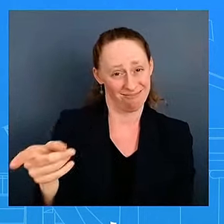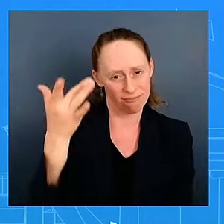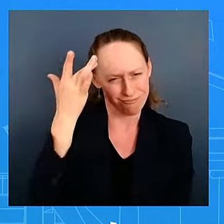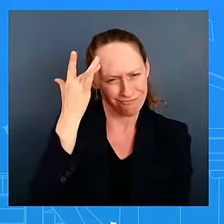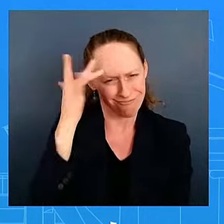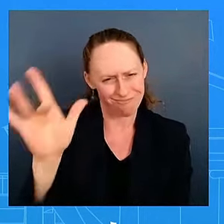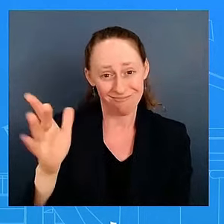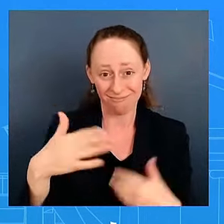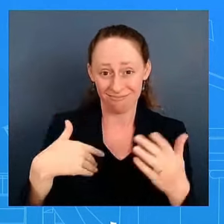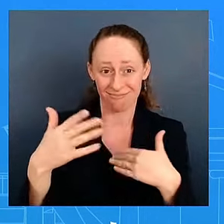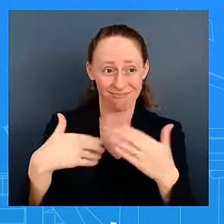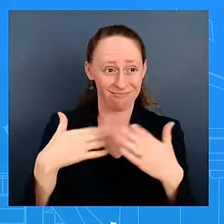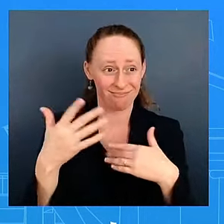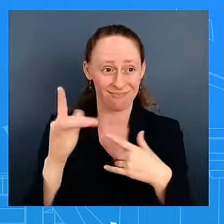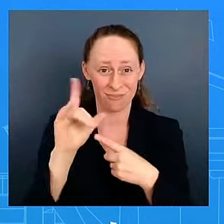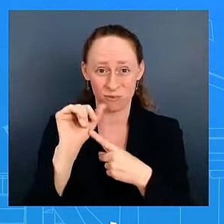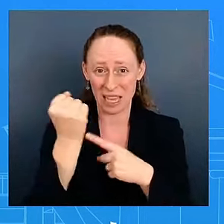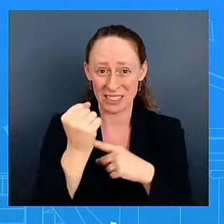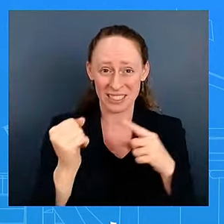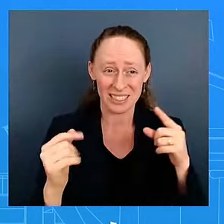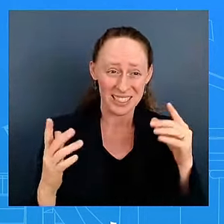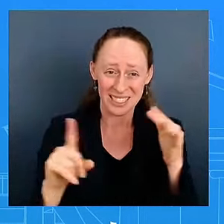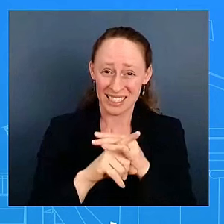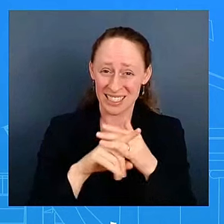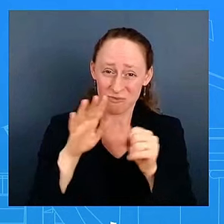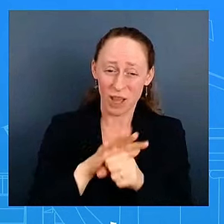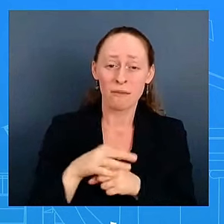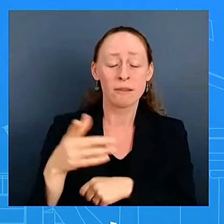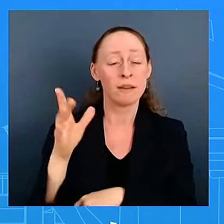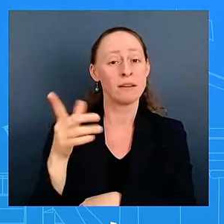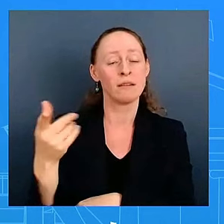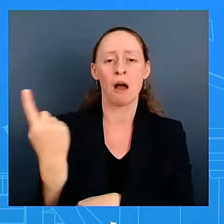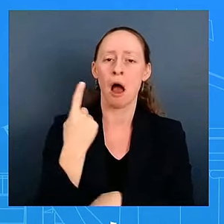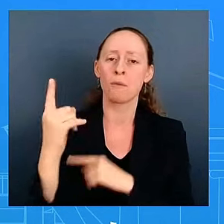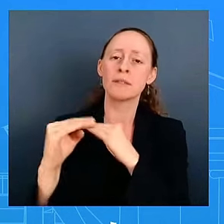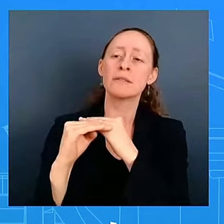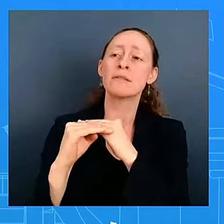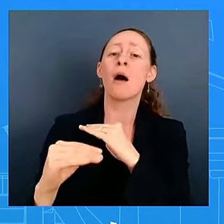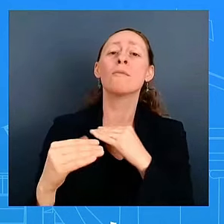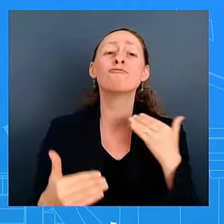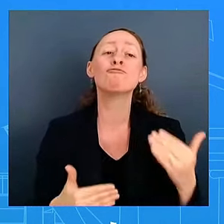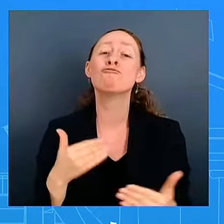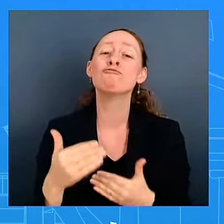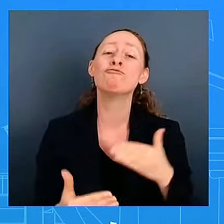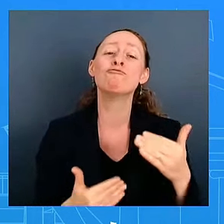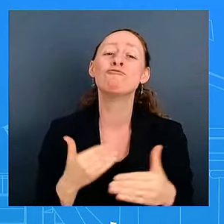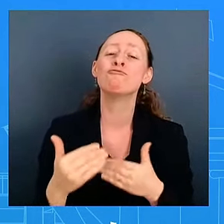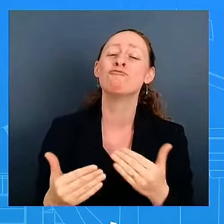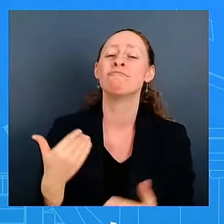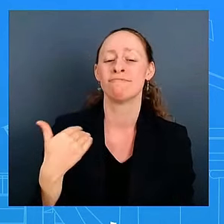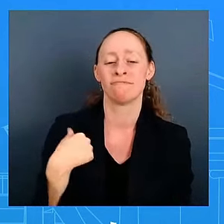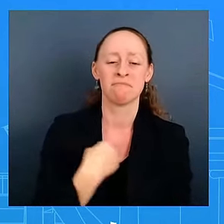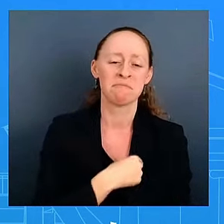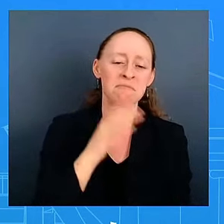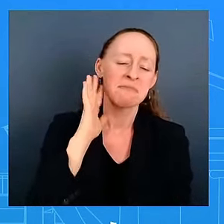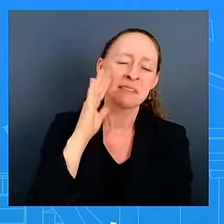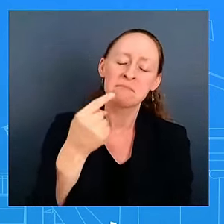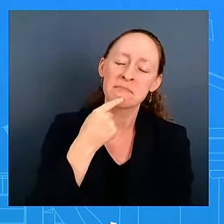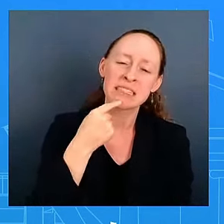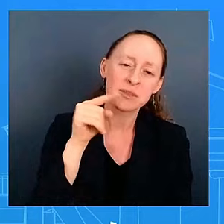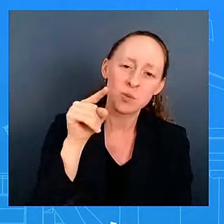to us all. Sam, you will be greatly missed. Thank you so much for being on the team and stepping in when we really needed